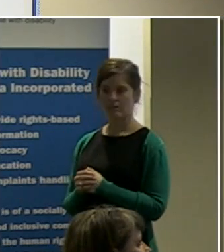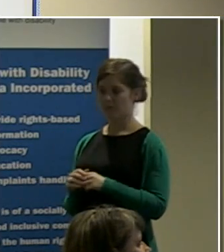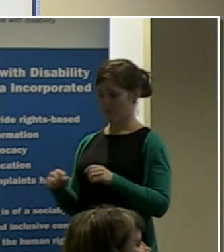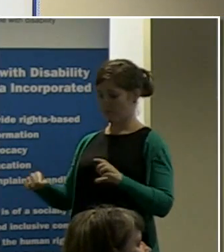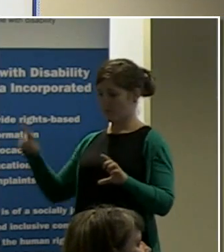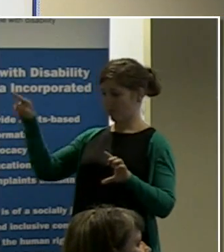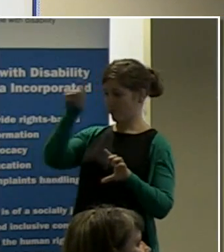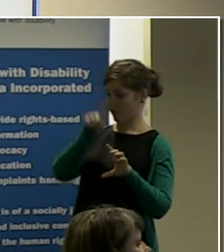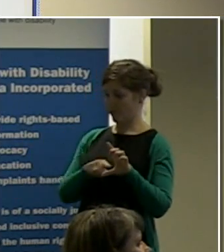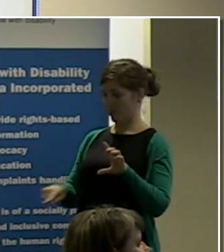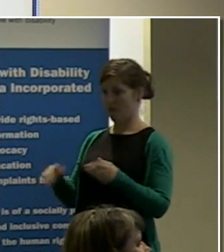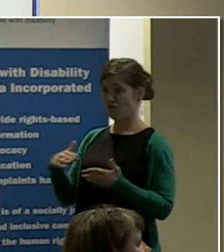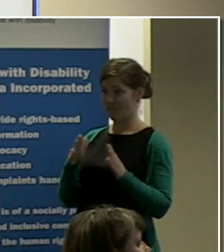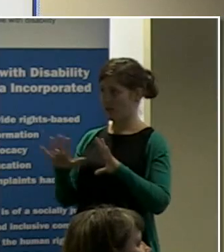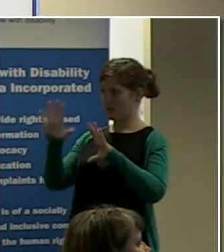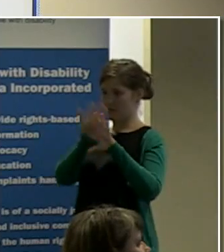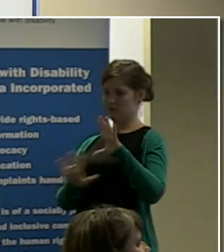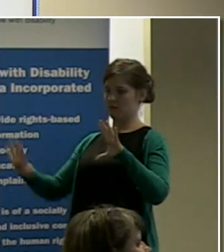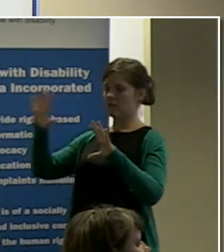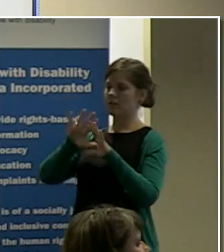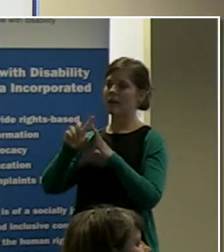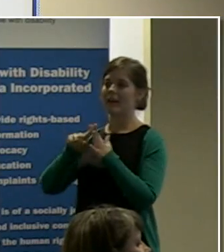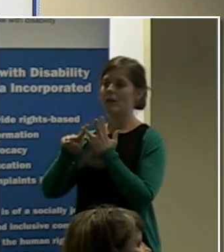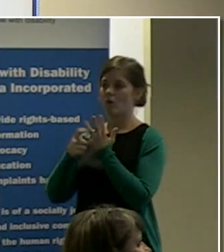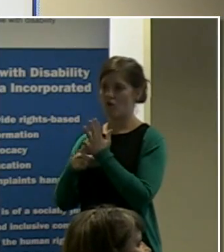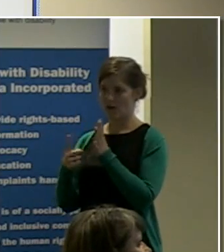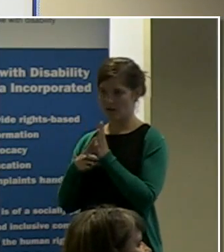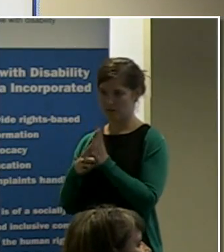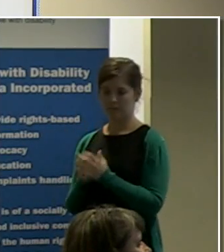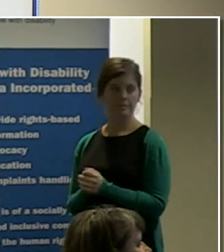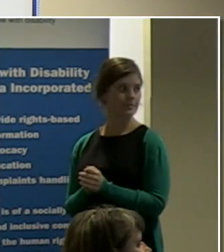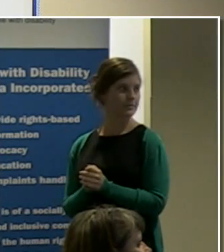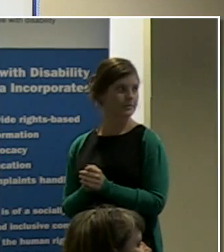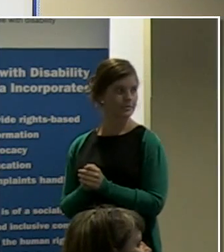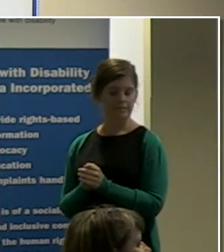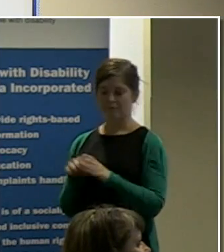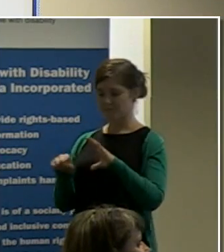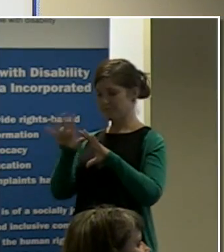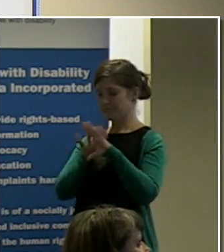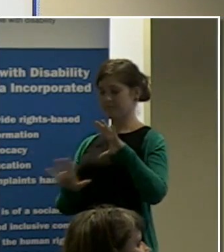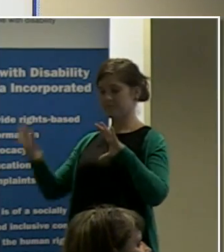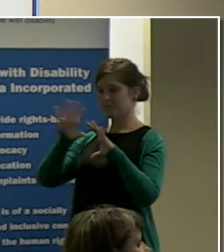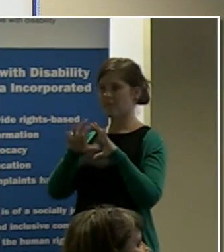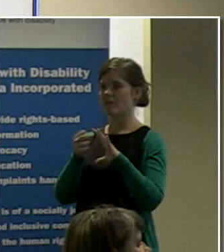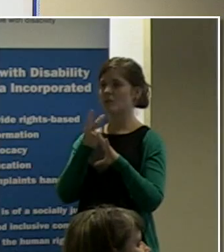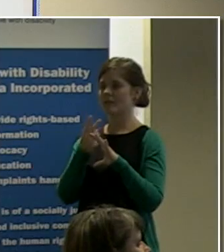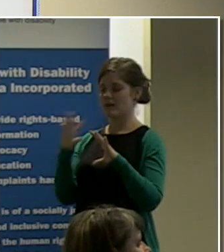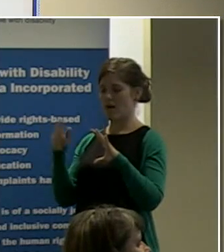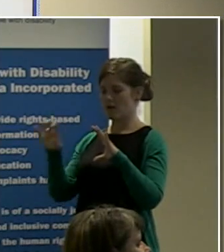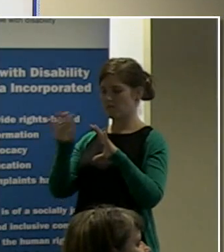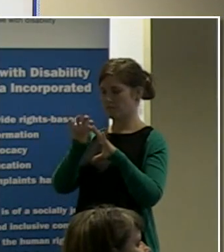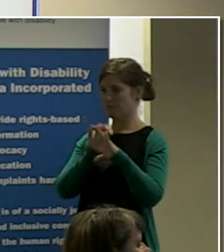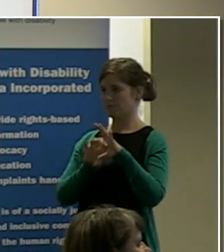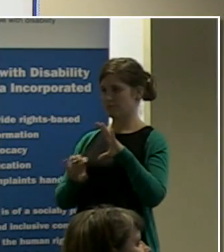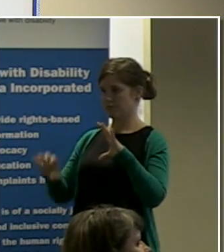those three mighty rivers is the Eora Nation. And in that nation, 29